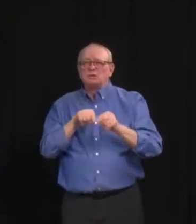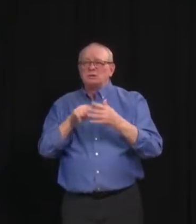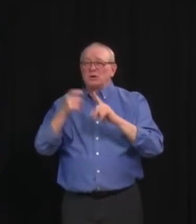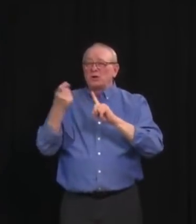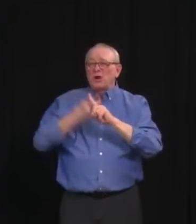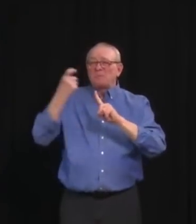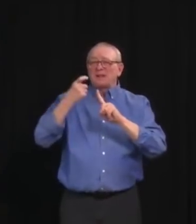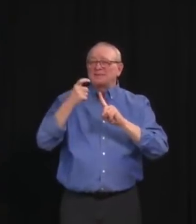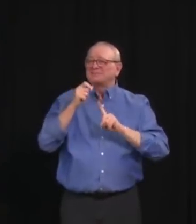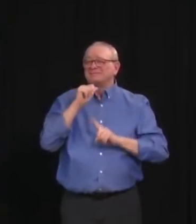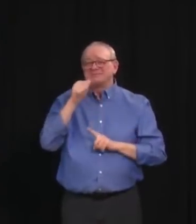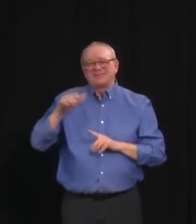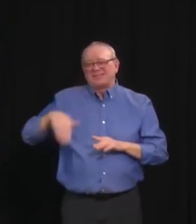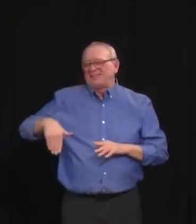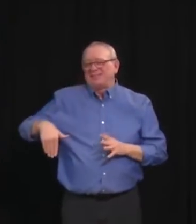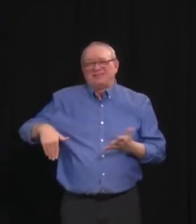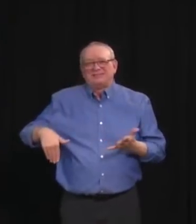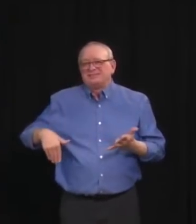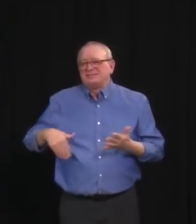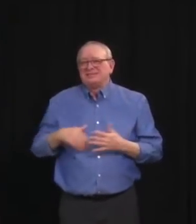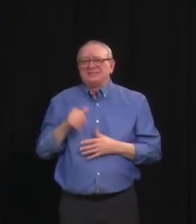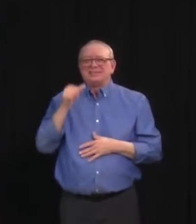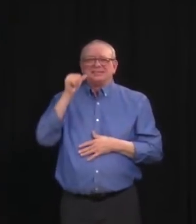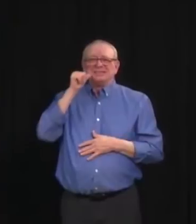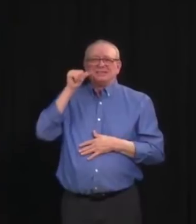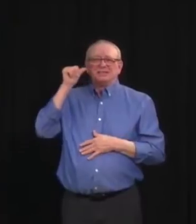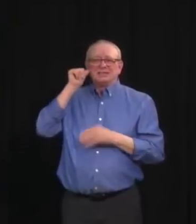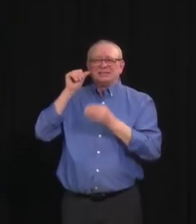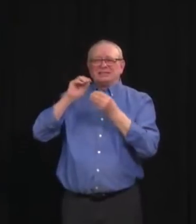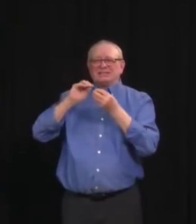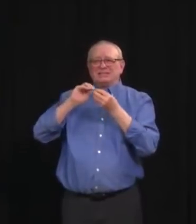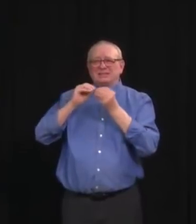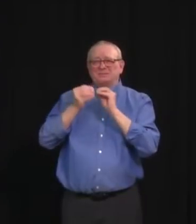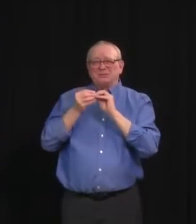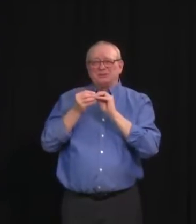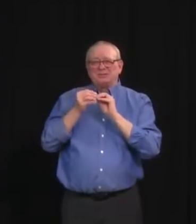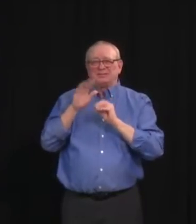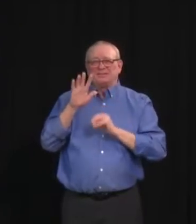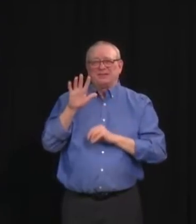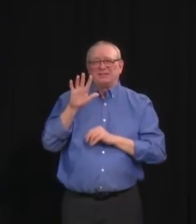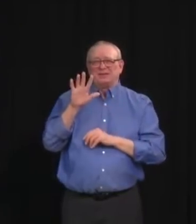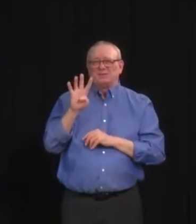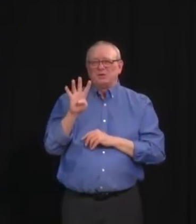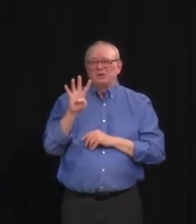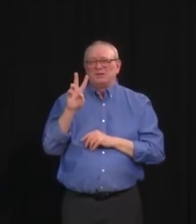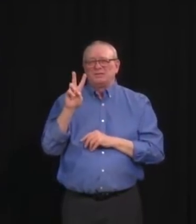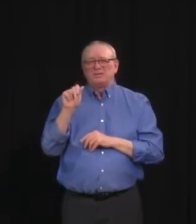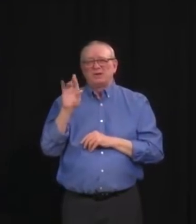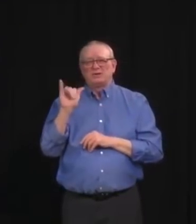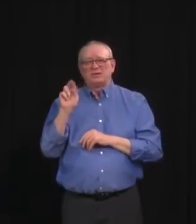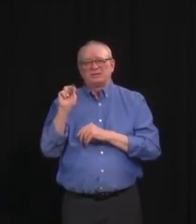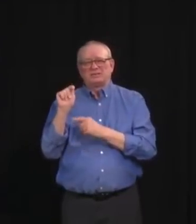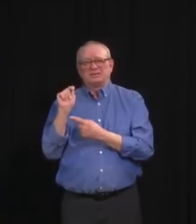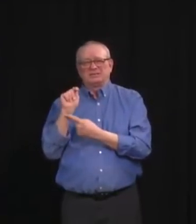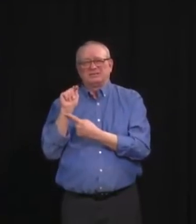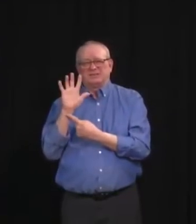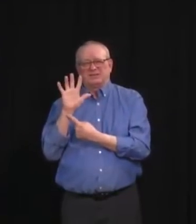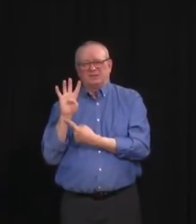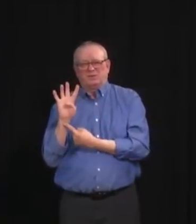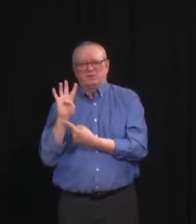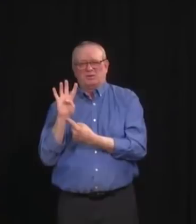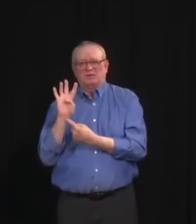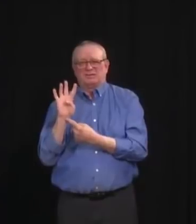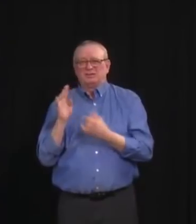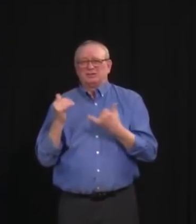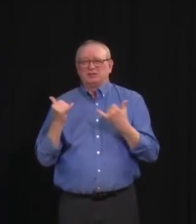yesterday's report, I believe it was 54 cases of variants yesterday, and today's report of 6 cases is actually a combined total